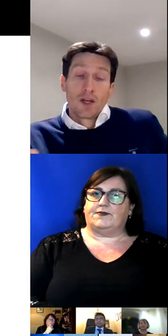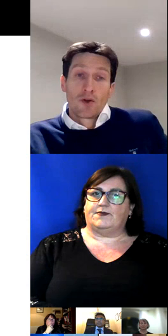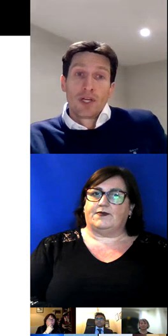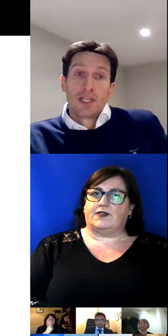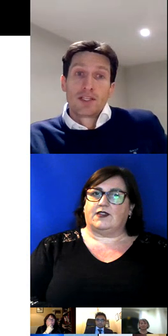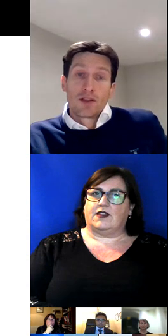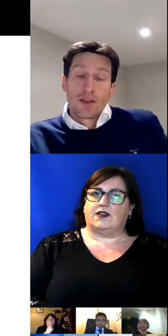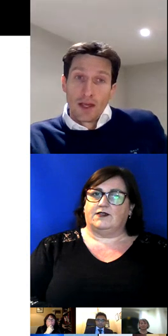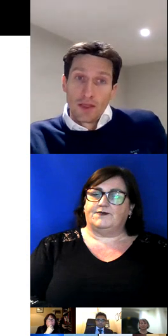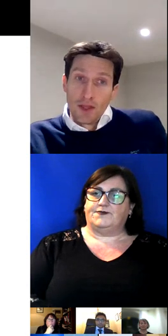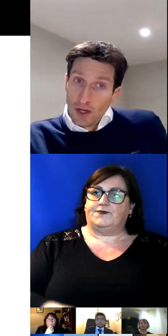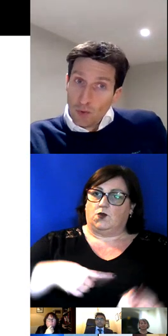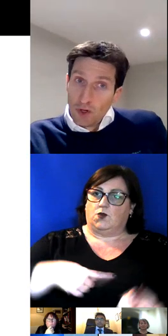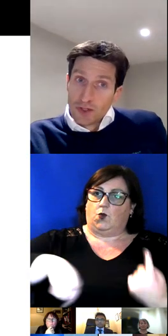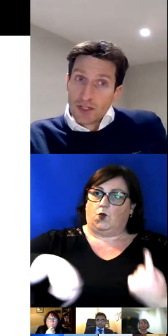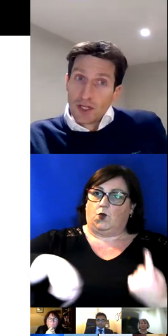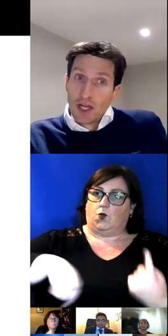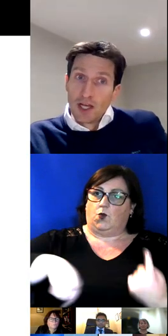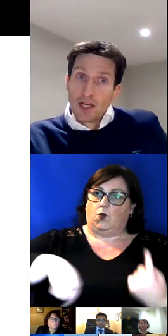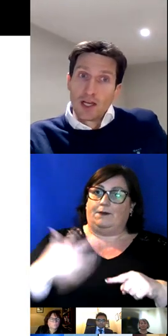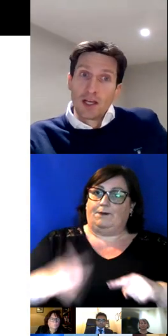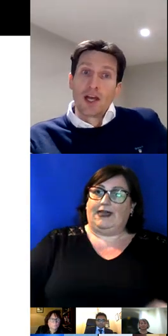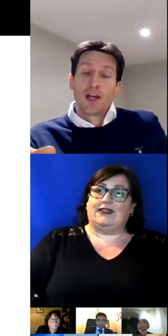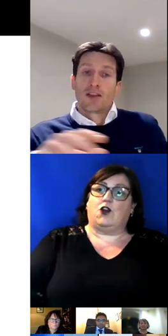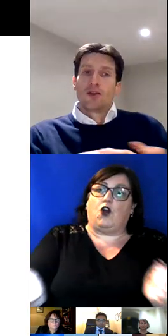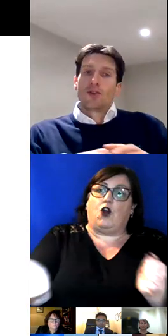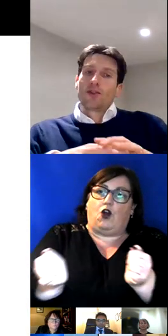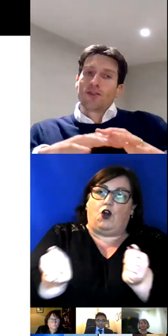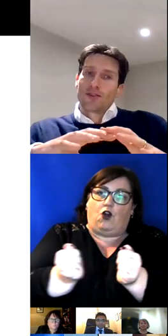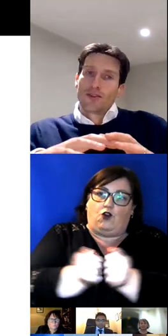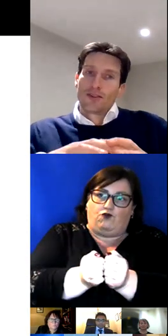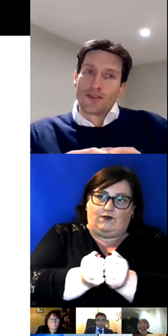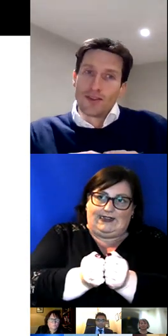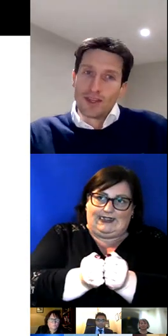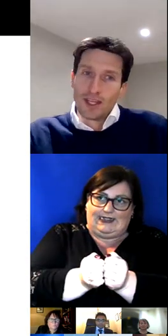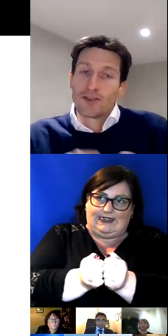We agreed that there was